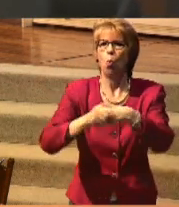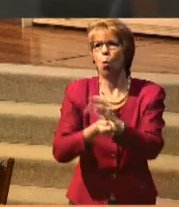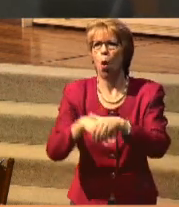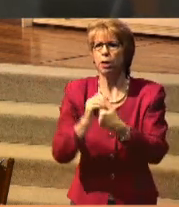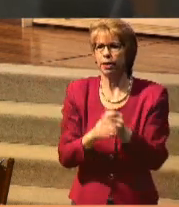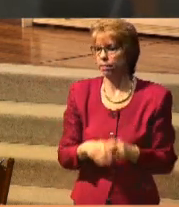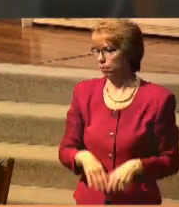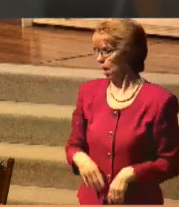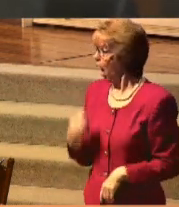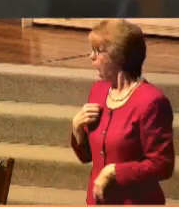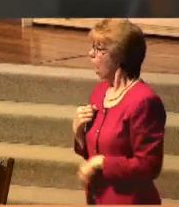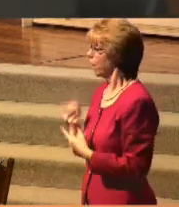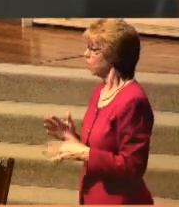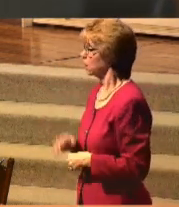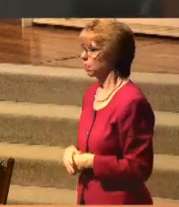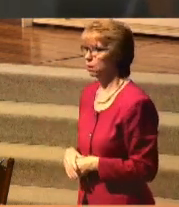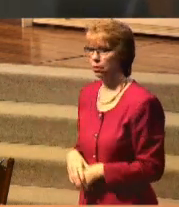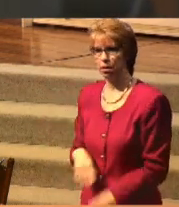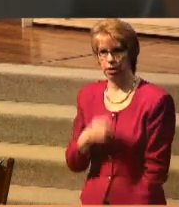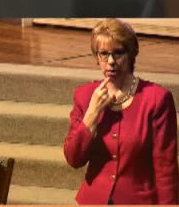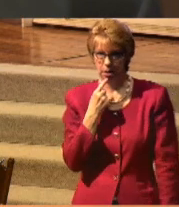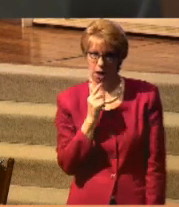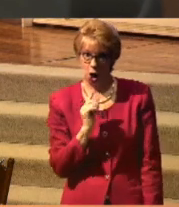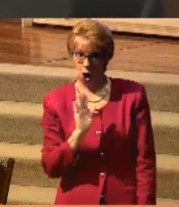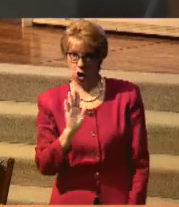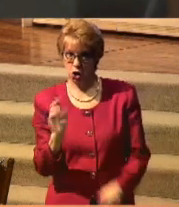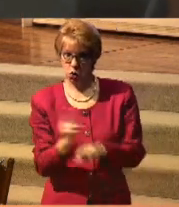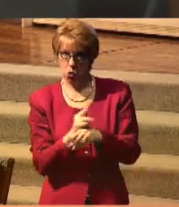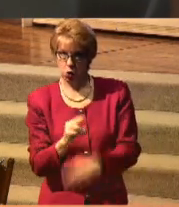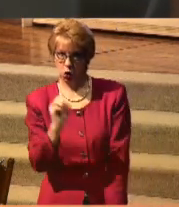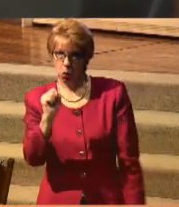hands. She'd say, with soap.